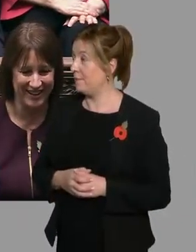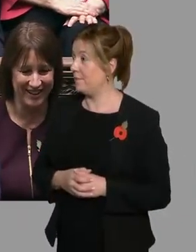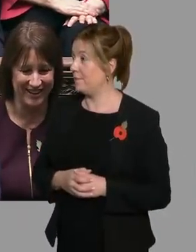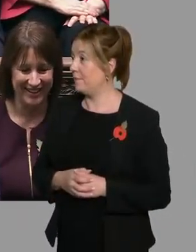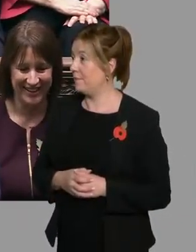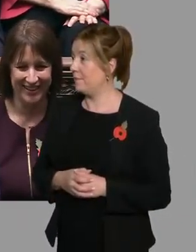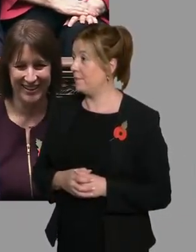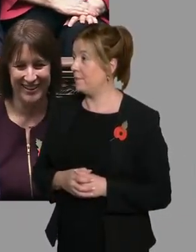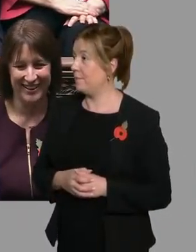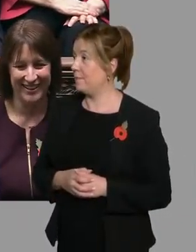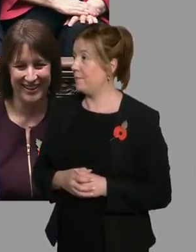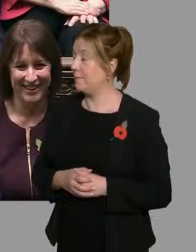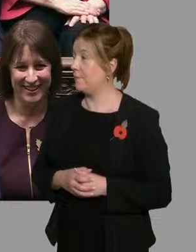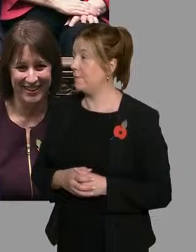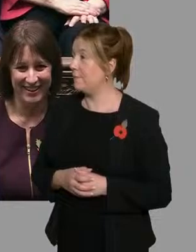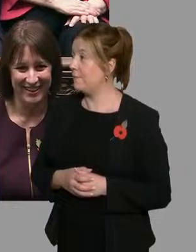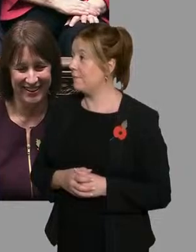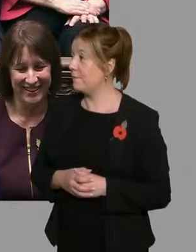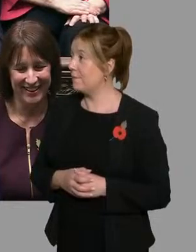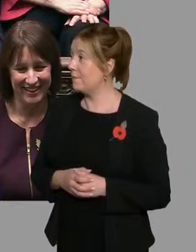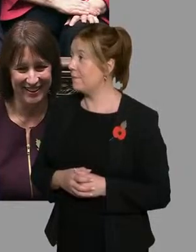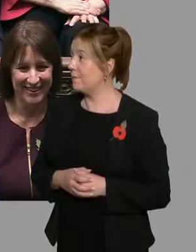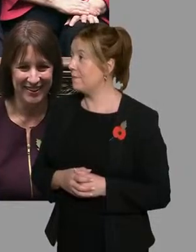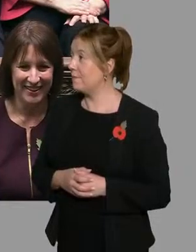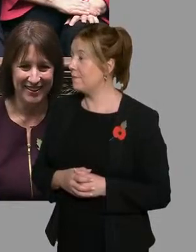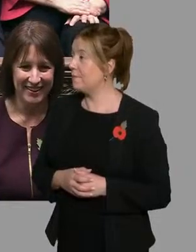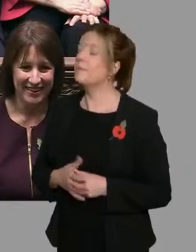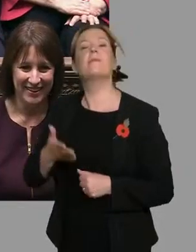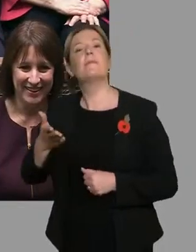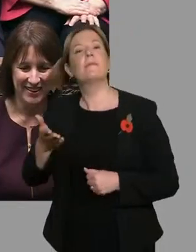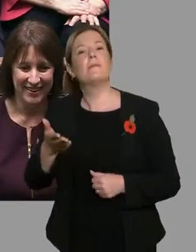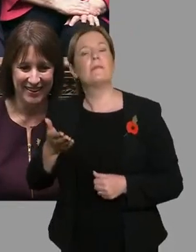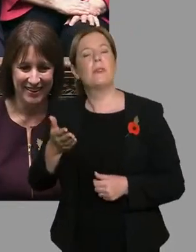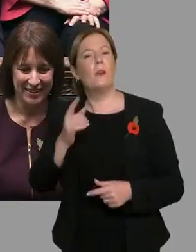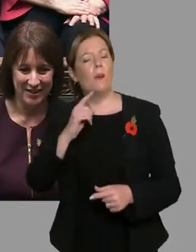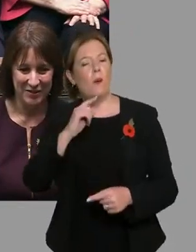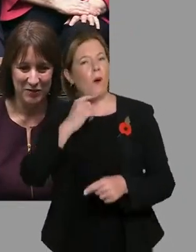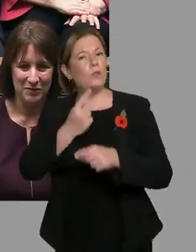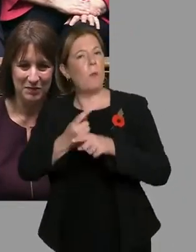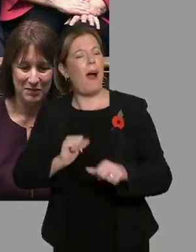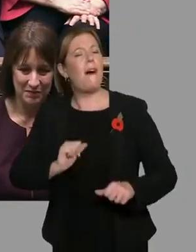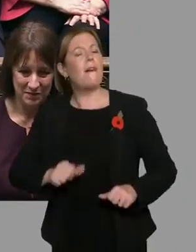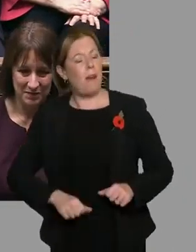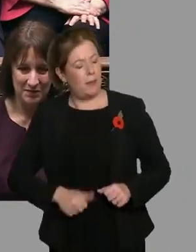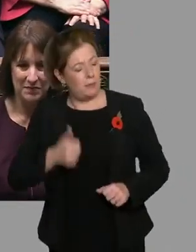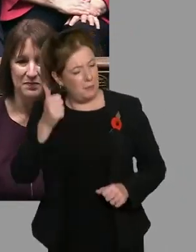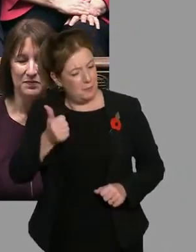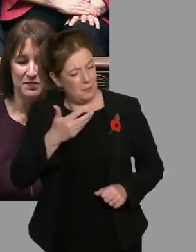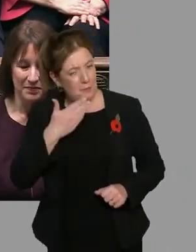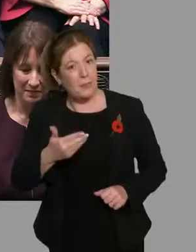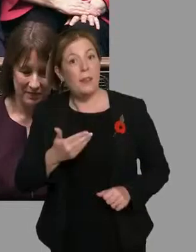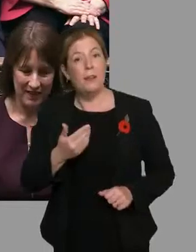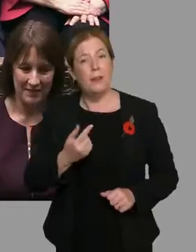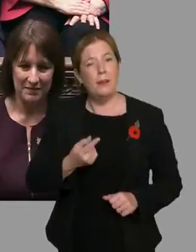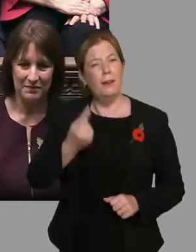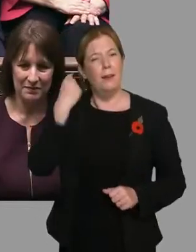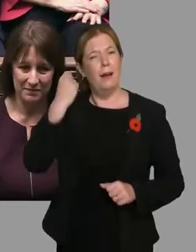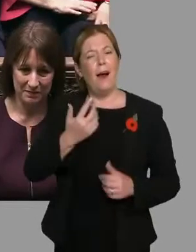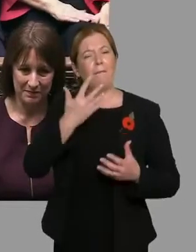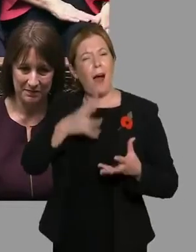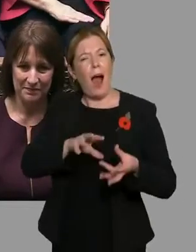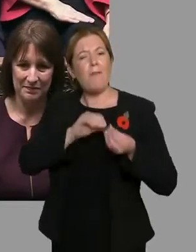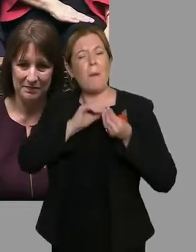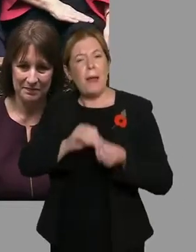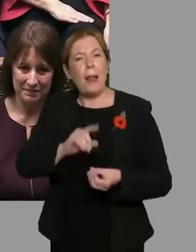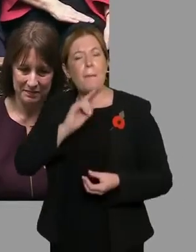I'm glad she's raised farmers, because the budget last week put £5 billion over the next 2 years into farming. That's